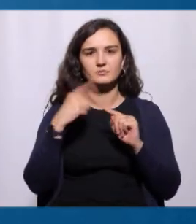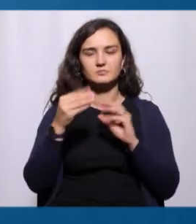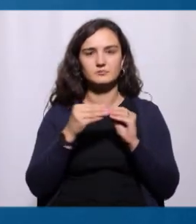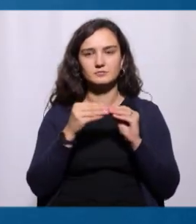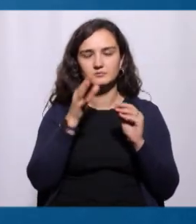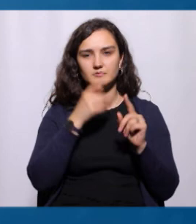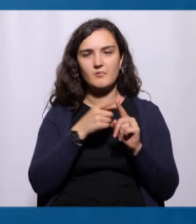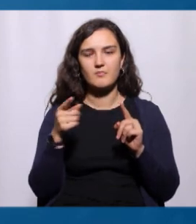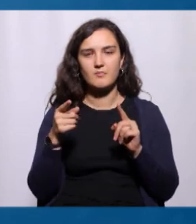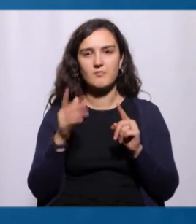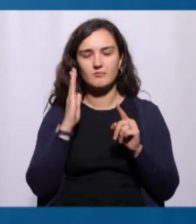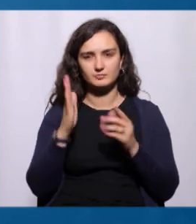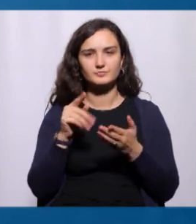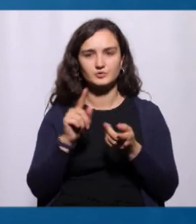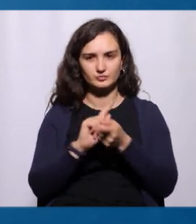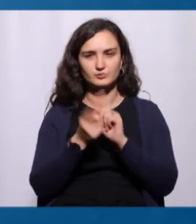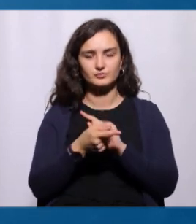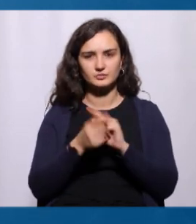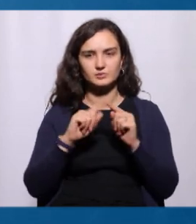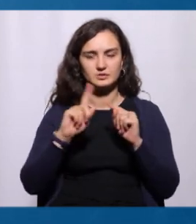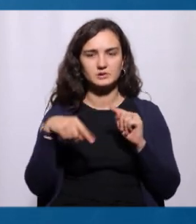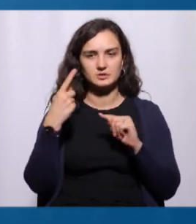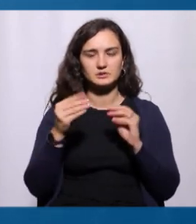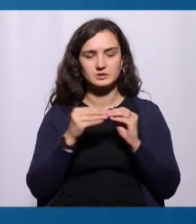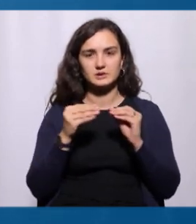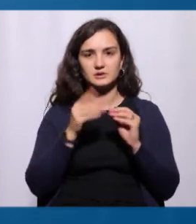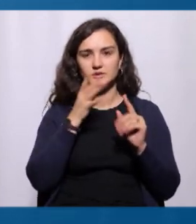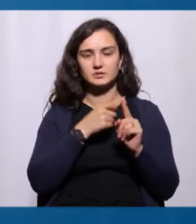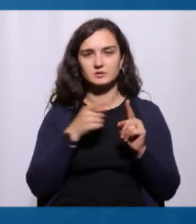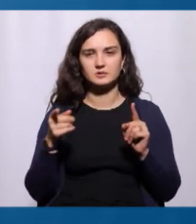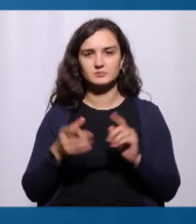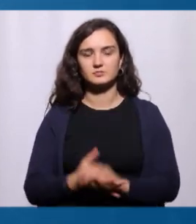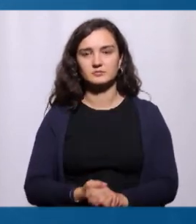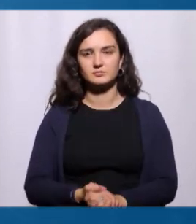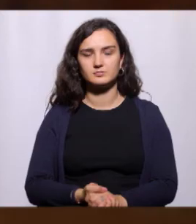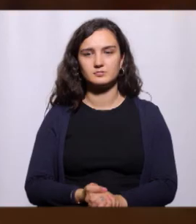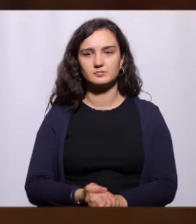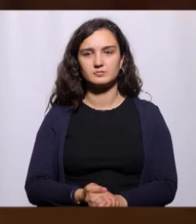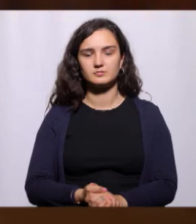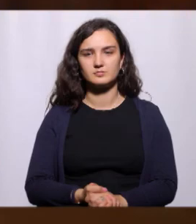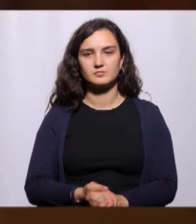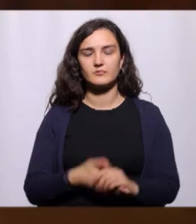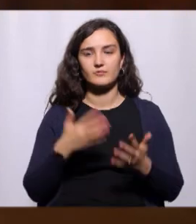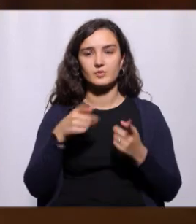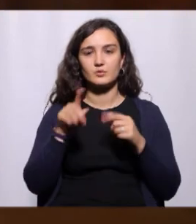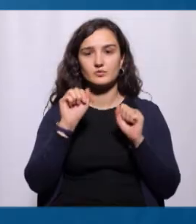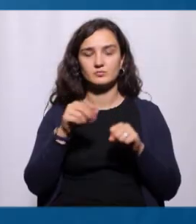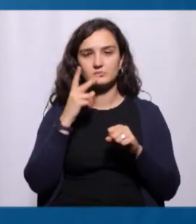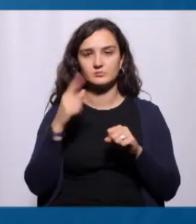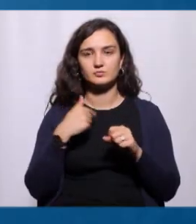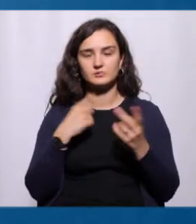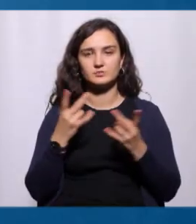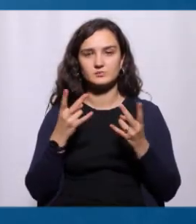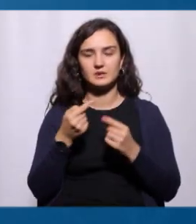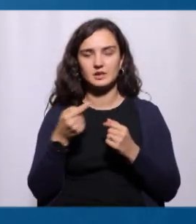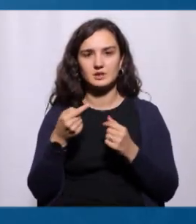years. Will fashion change in next 10 years? As you can see, here we need